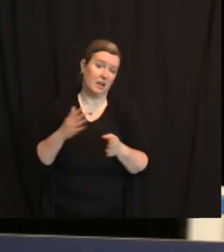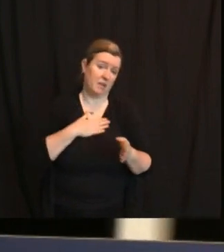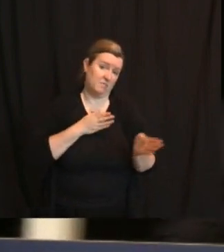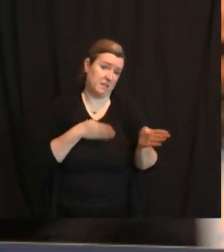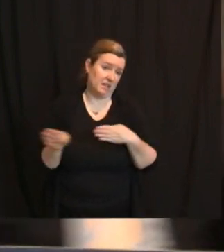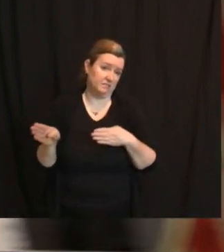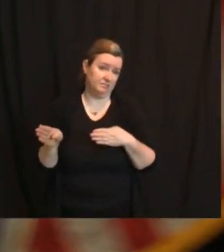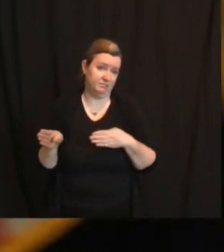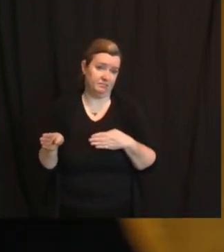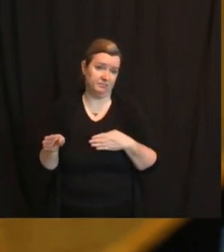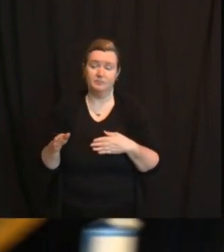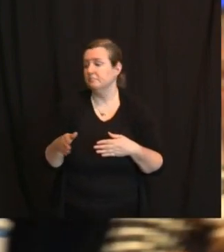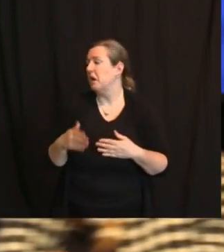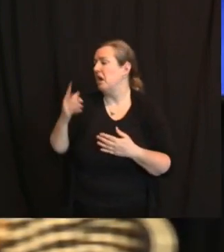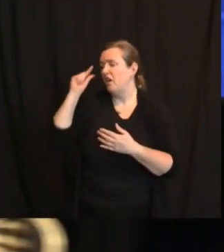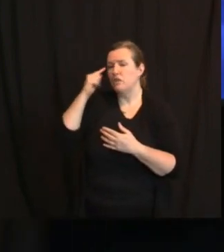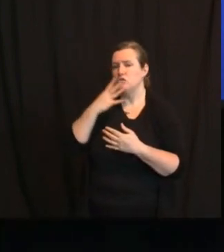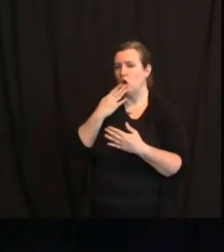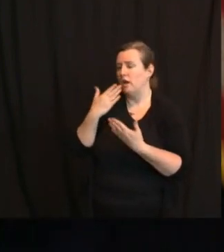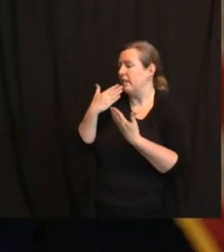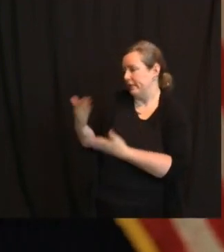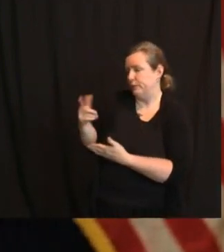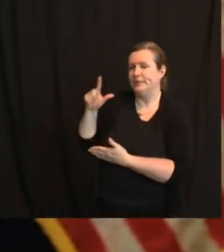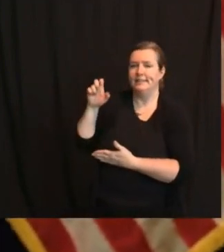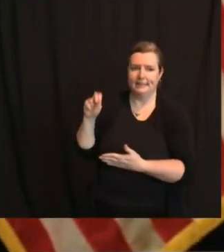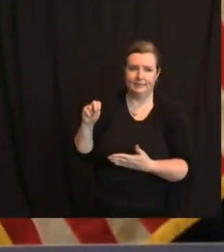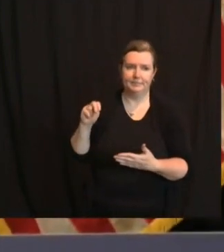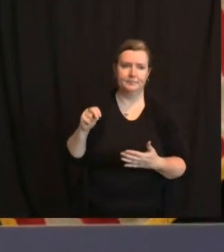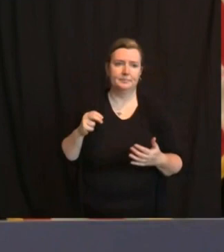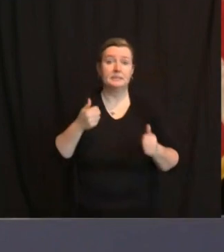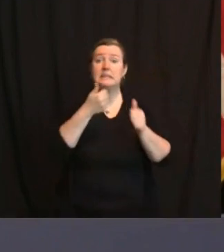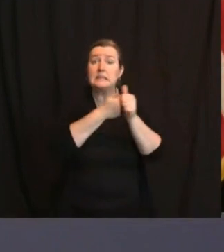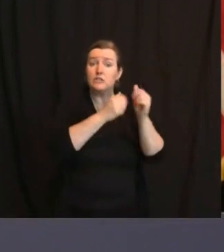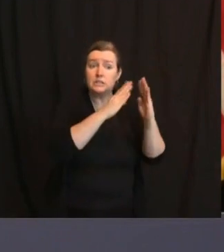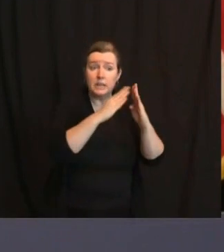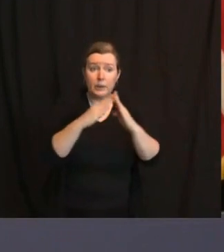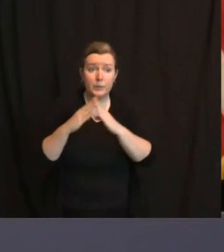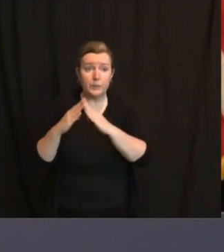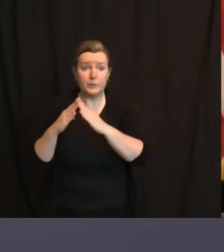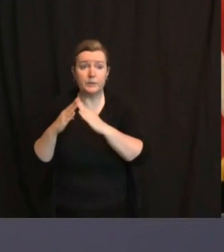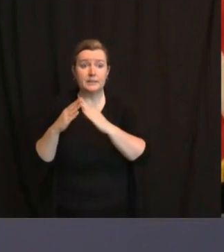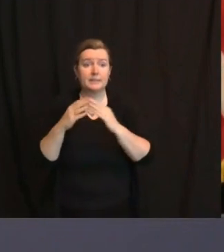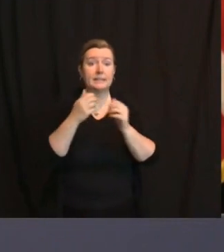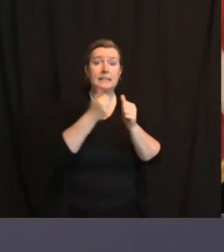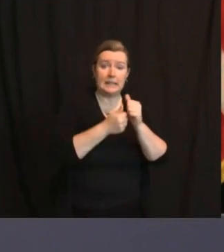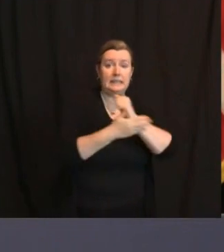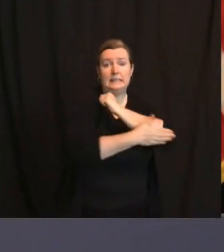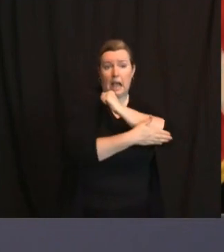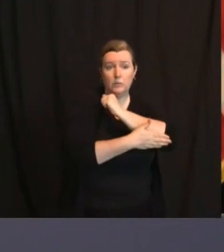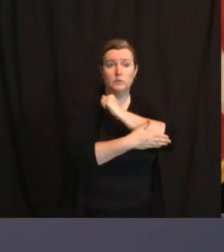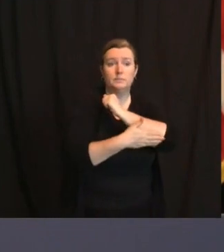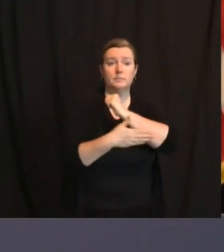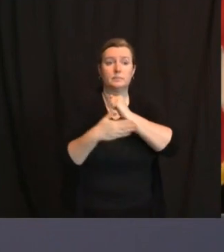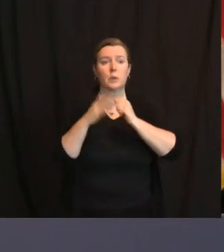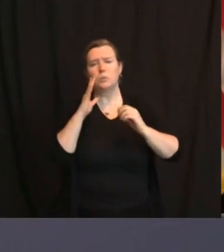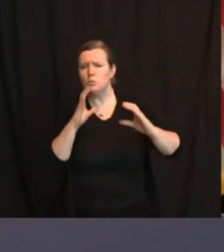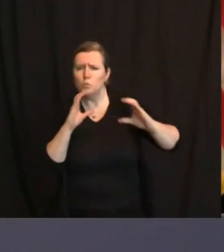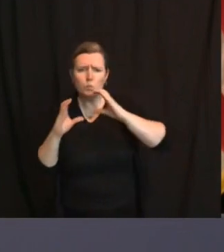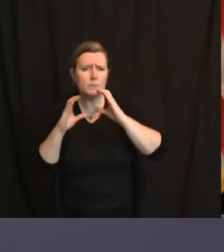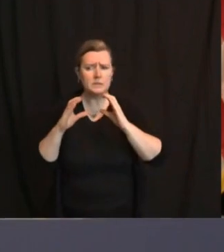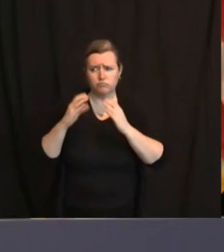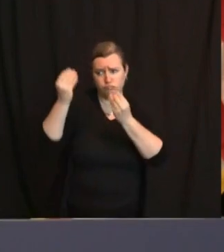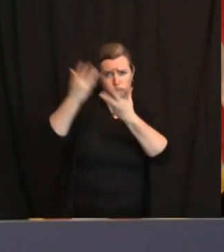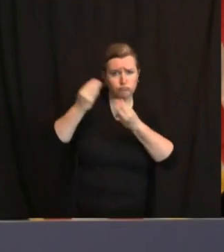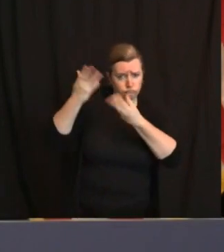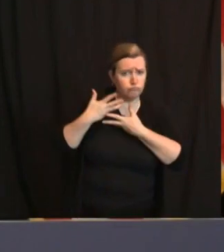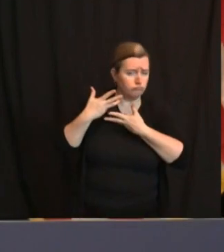Len. And I know each of the communities will communicate and the counties will communicate any parameters that they've got. I read of this tragic loss